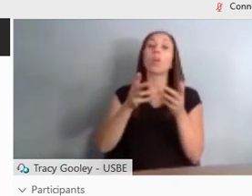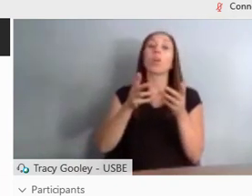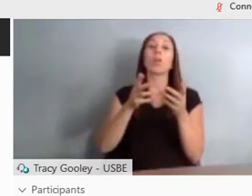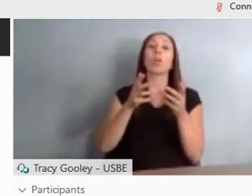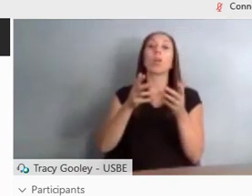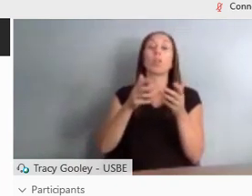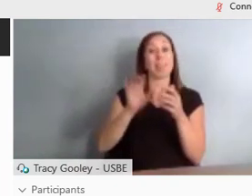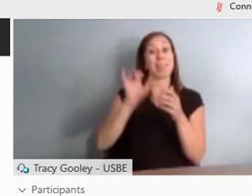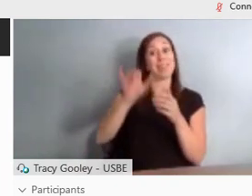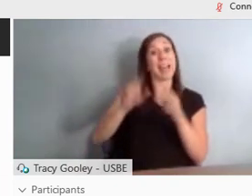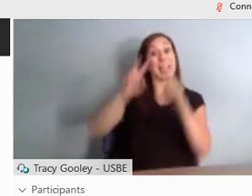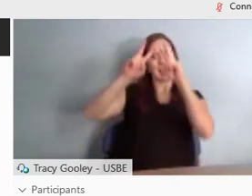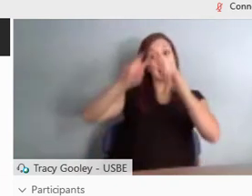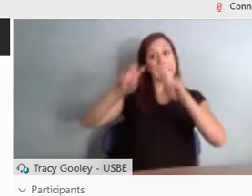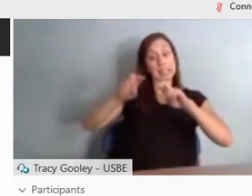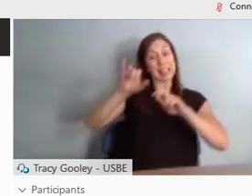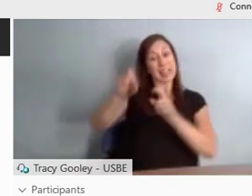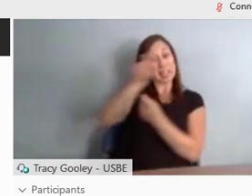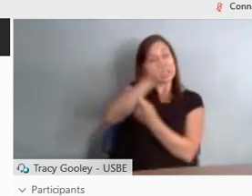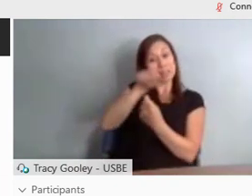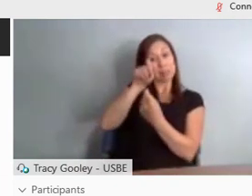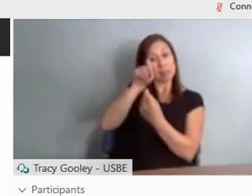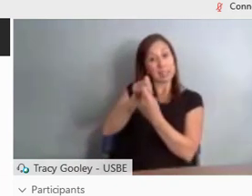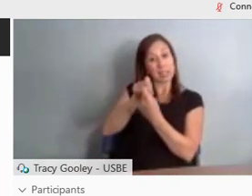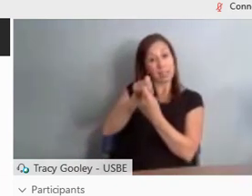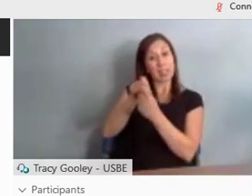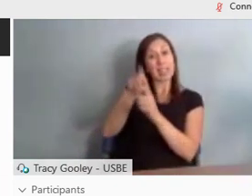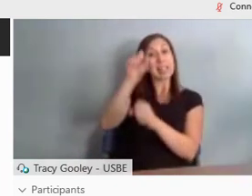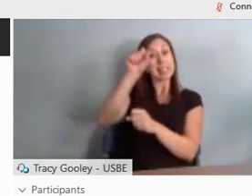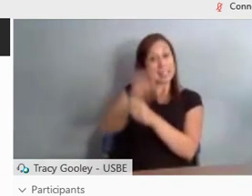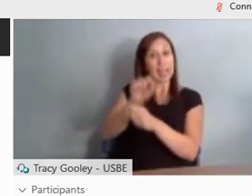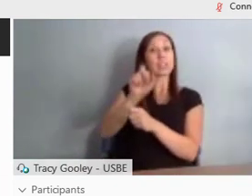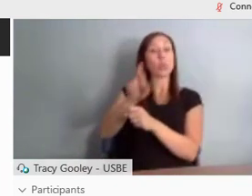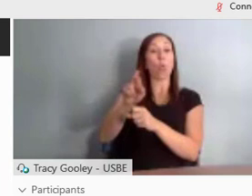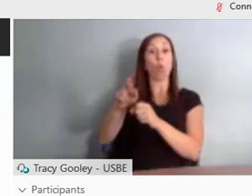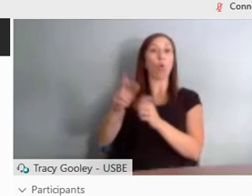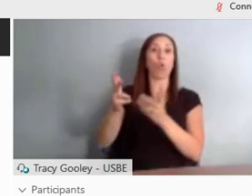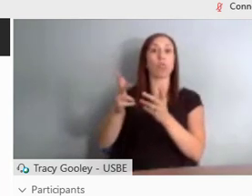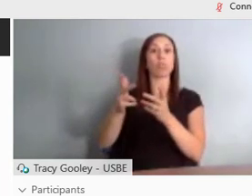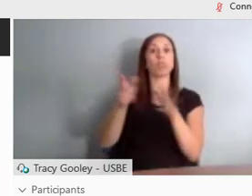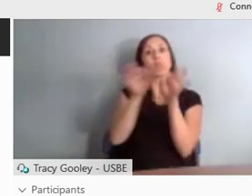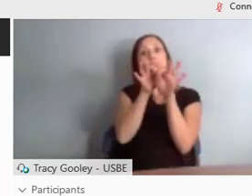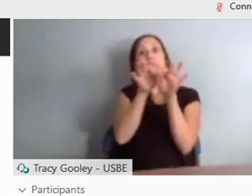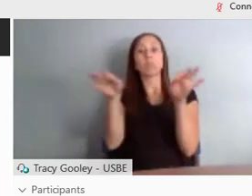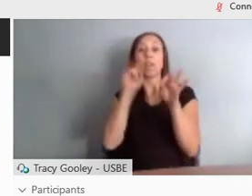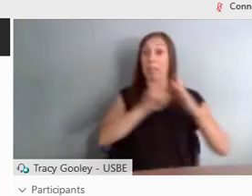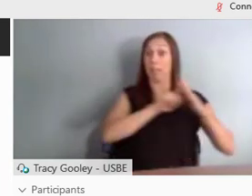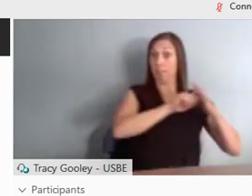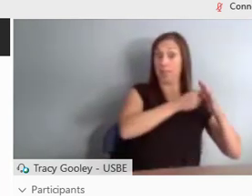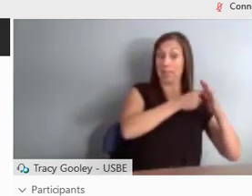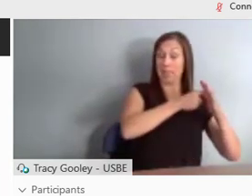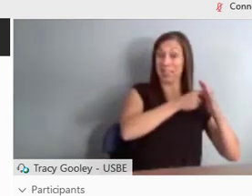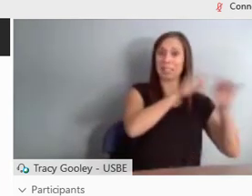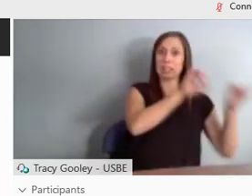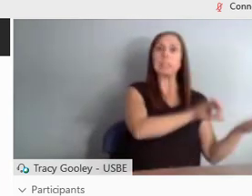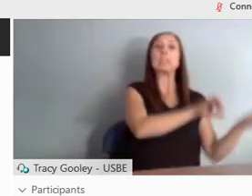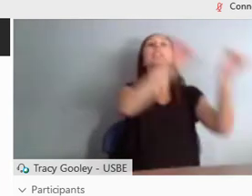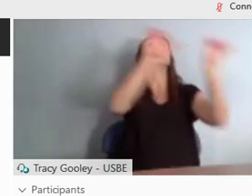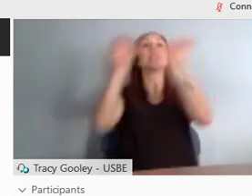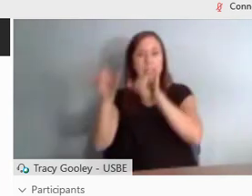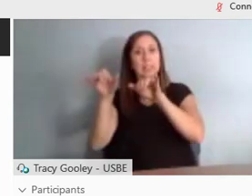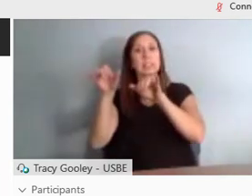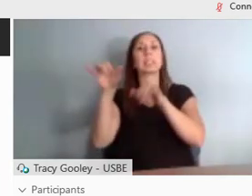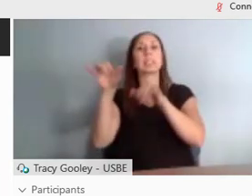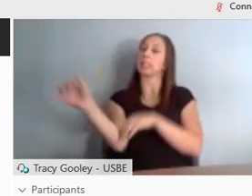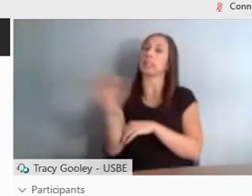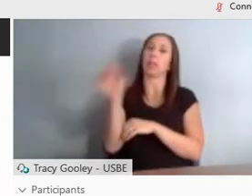assess that specific task or indicator for a student at the entry, you want to assess it the same at the